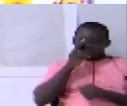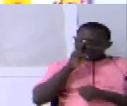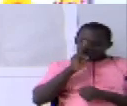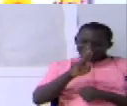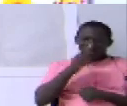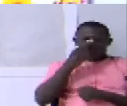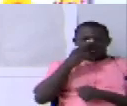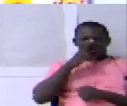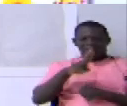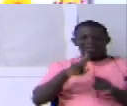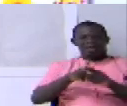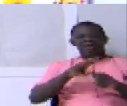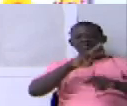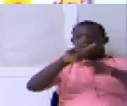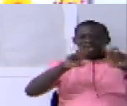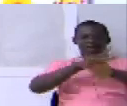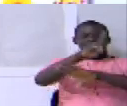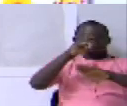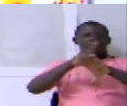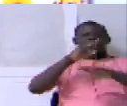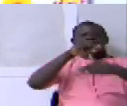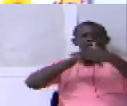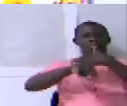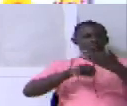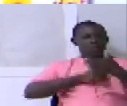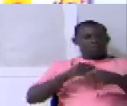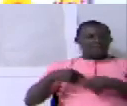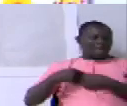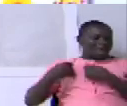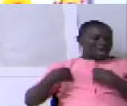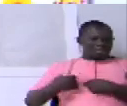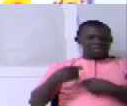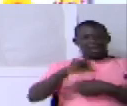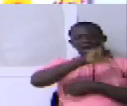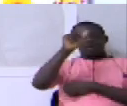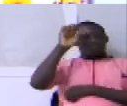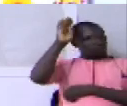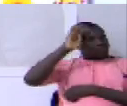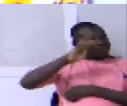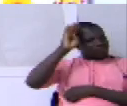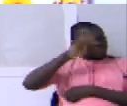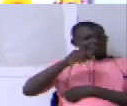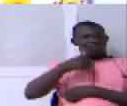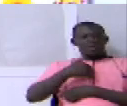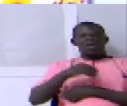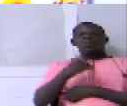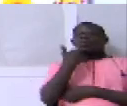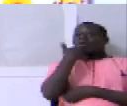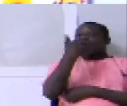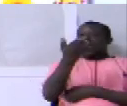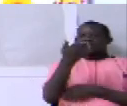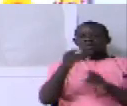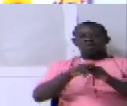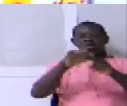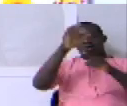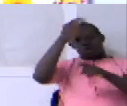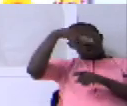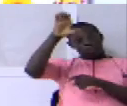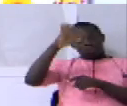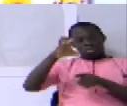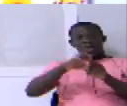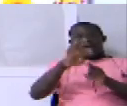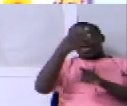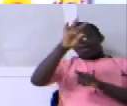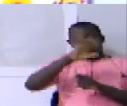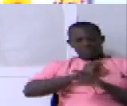forgive me. And I would like to urge the commission itself, if it is within their mandate for them to escort me to the